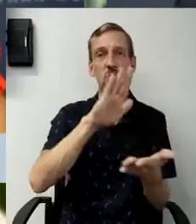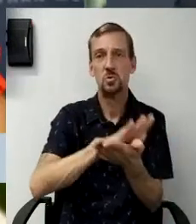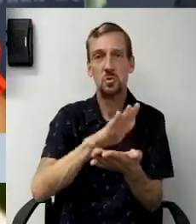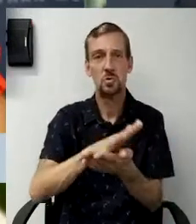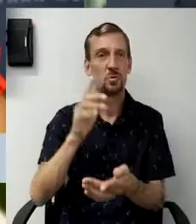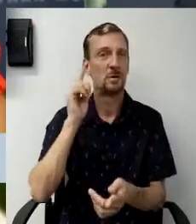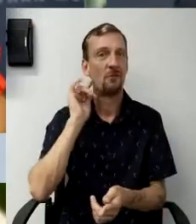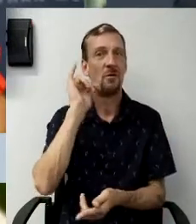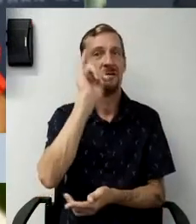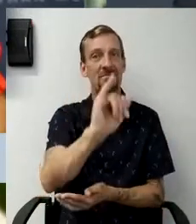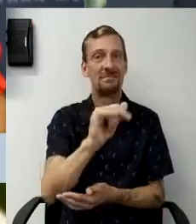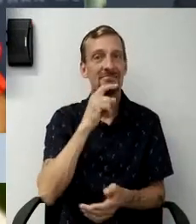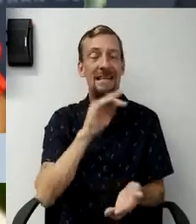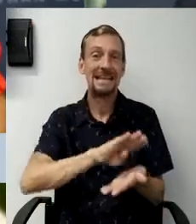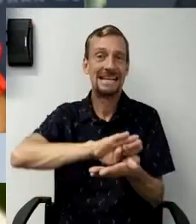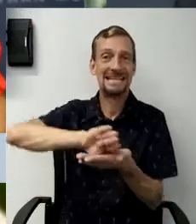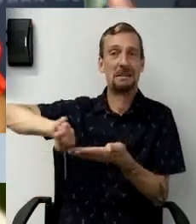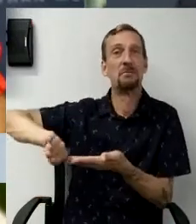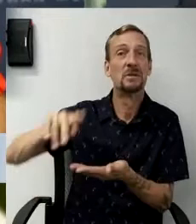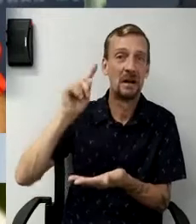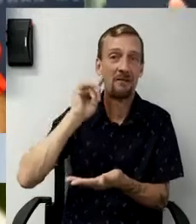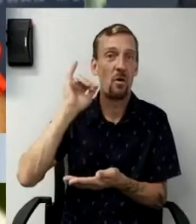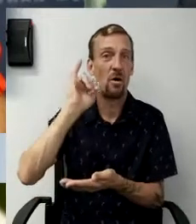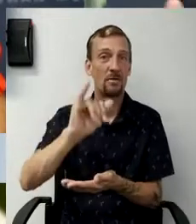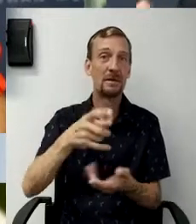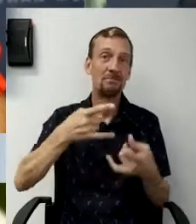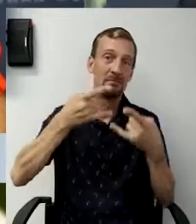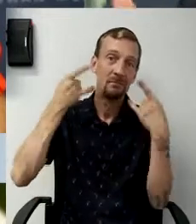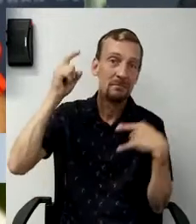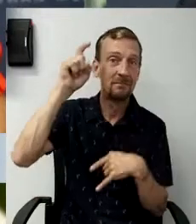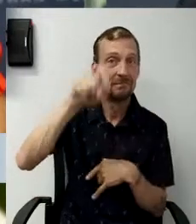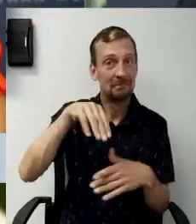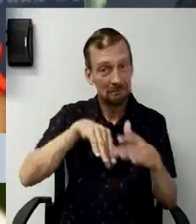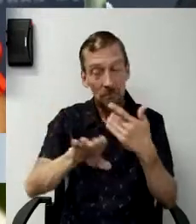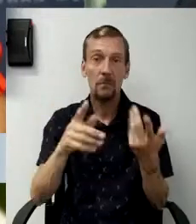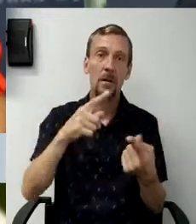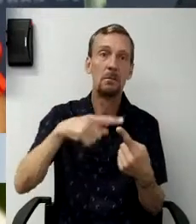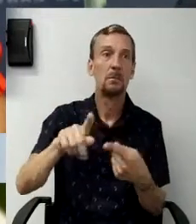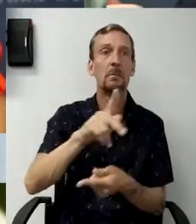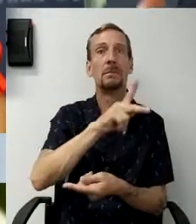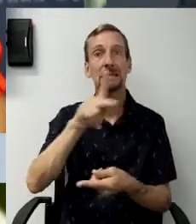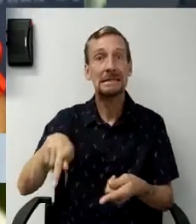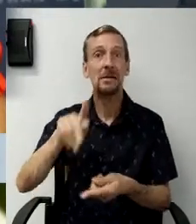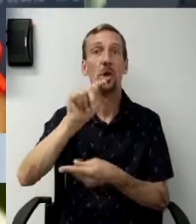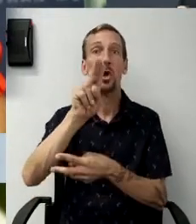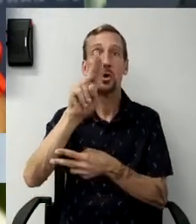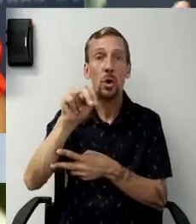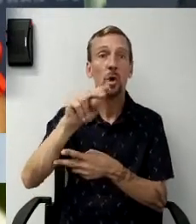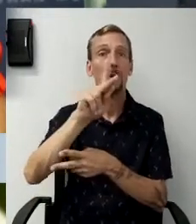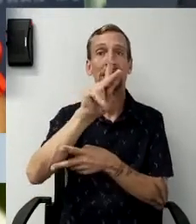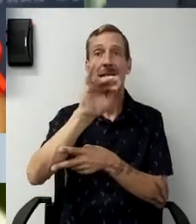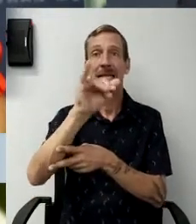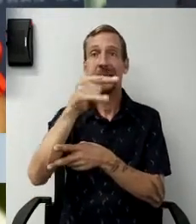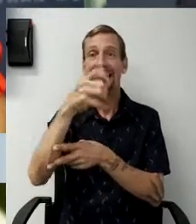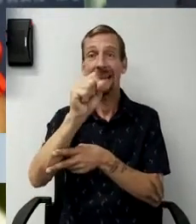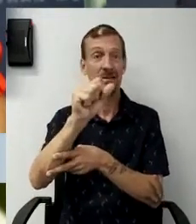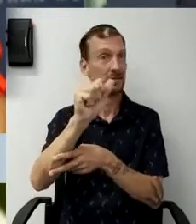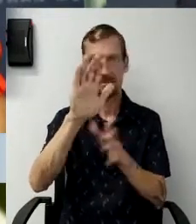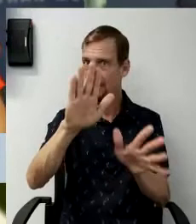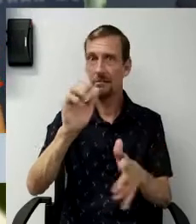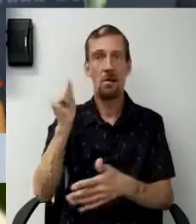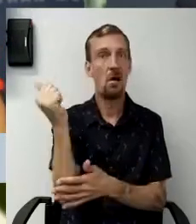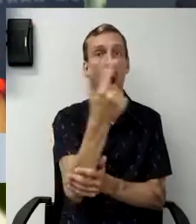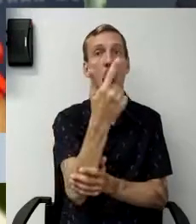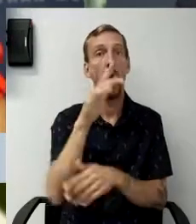that exemption. So pretty much, Fresno, Tulare, Kern, Kings, all part of